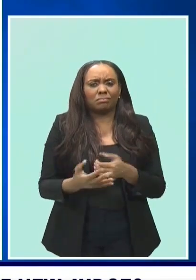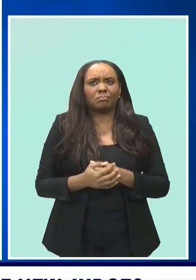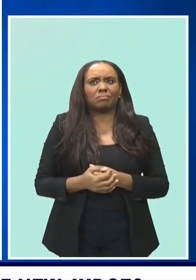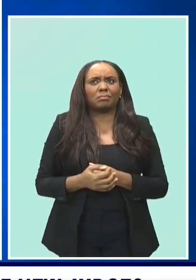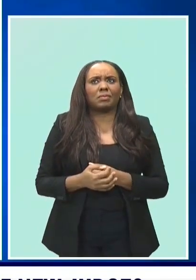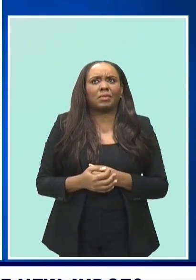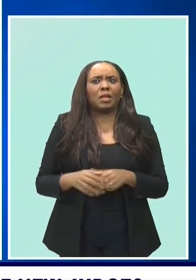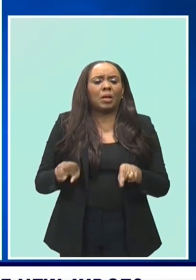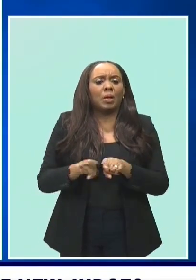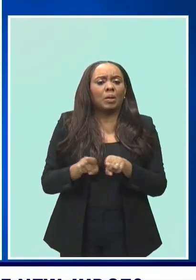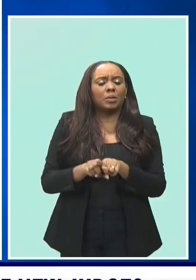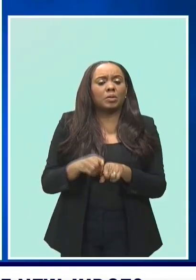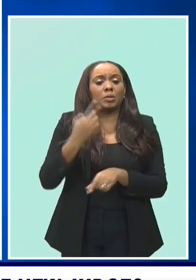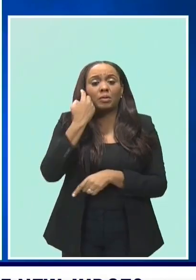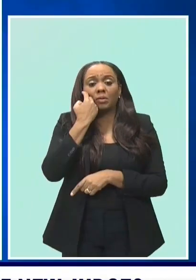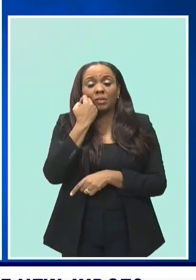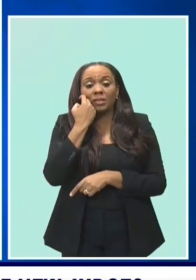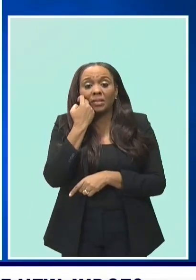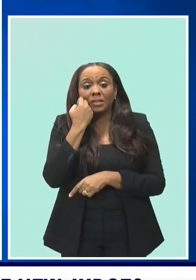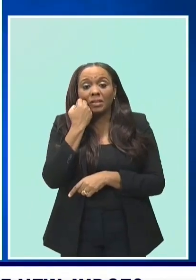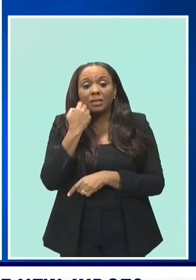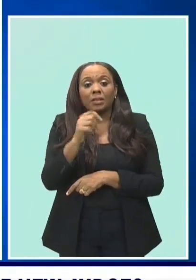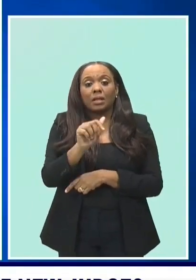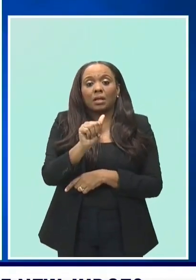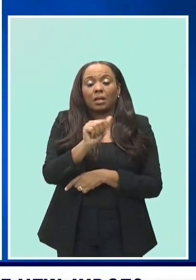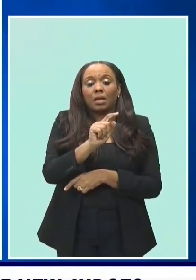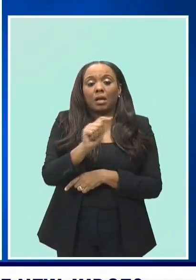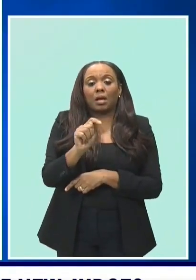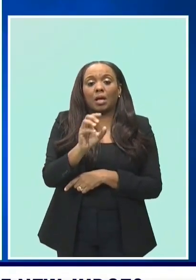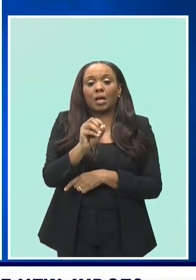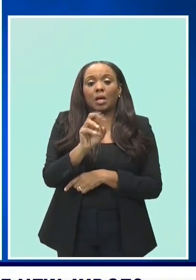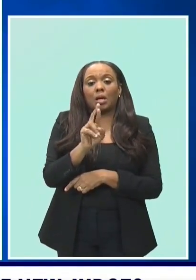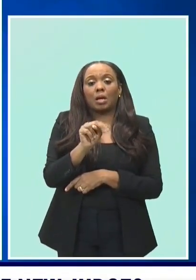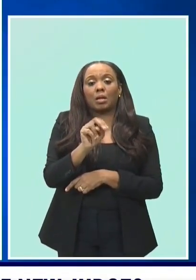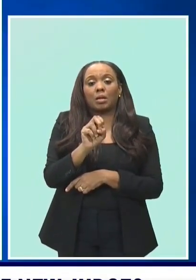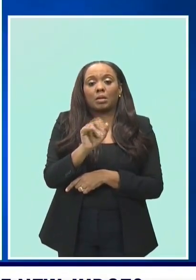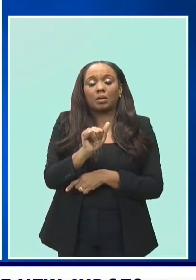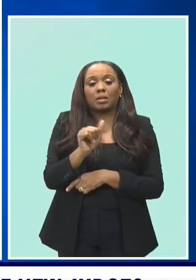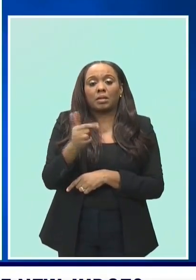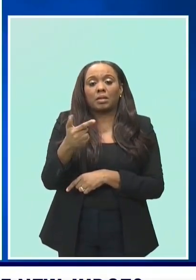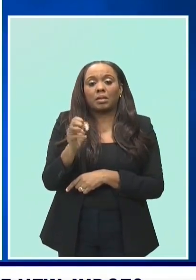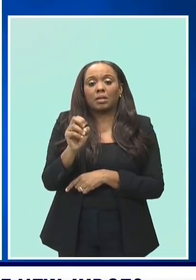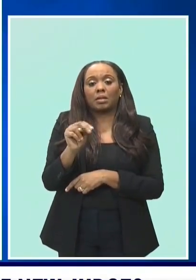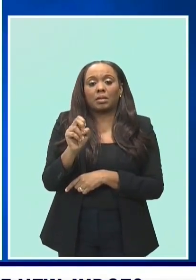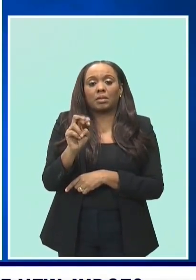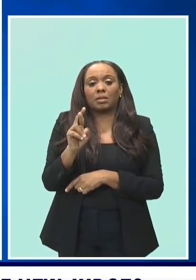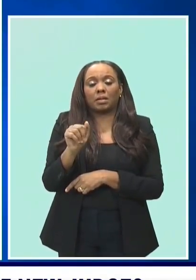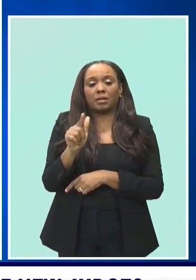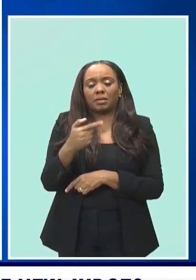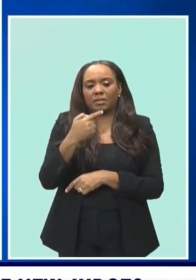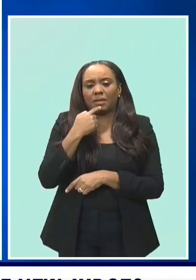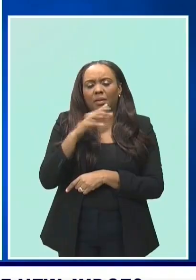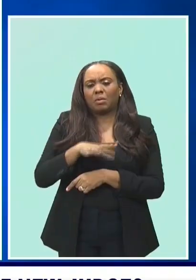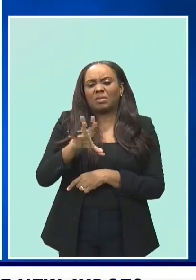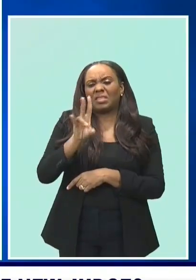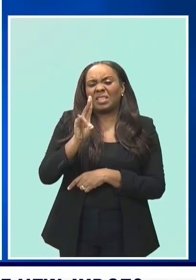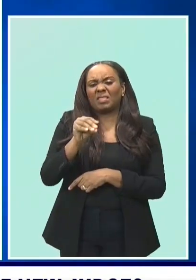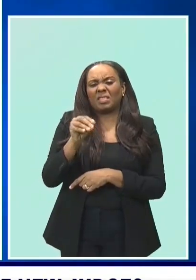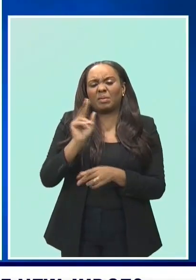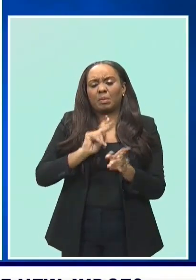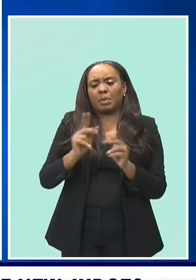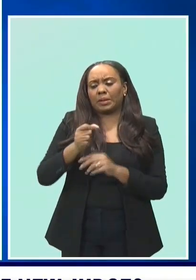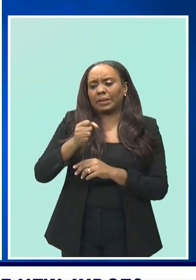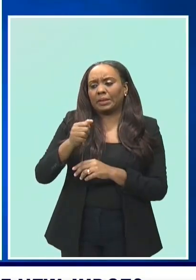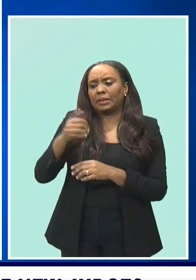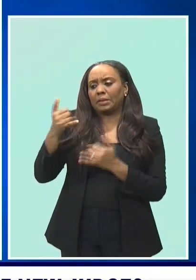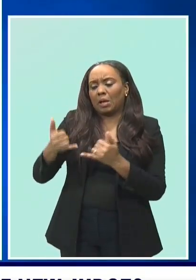Dale Marshall's recent announcement that the cases of close to 70 people charged with murder are set to begin in earnest this month. I think